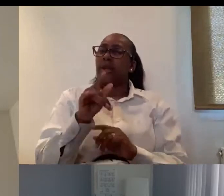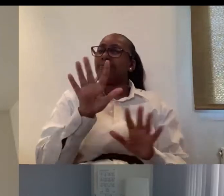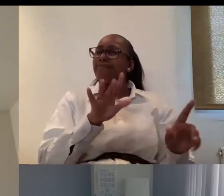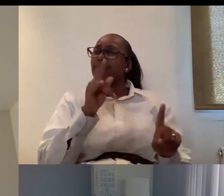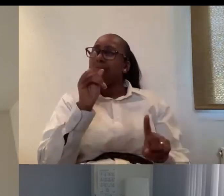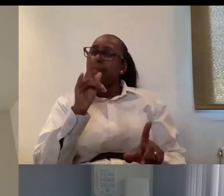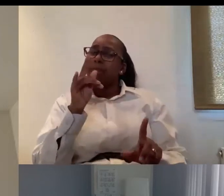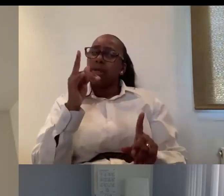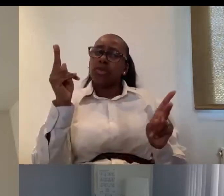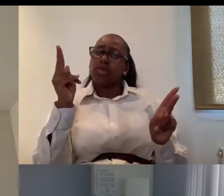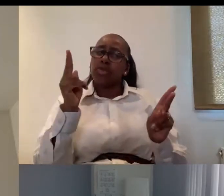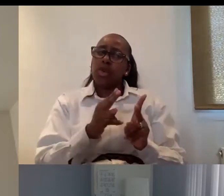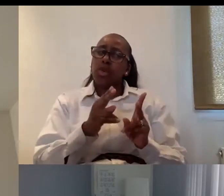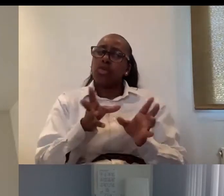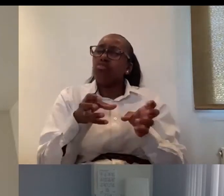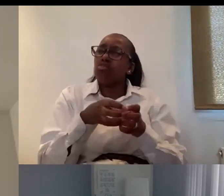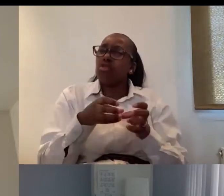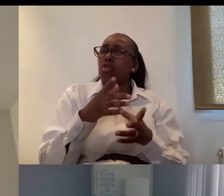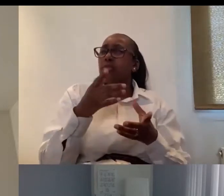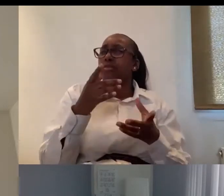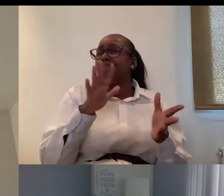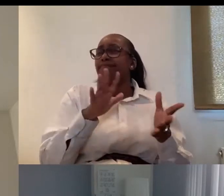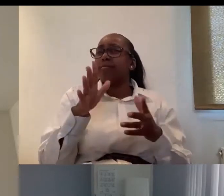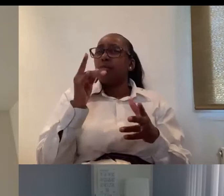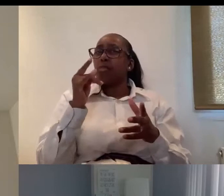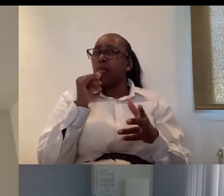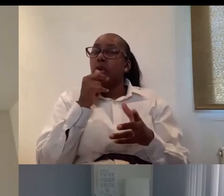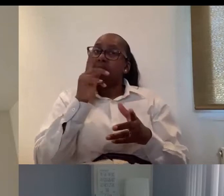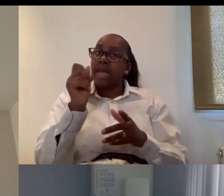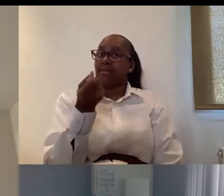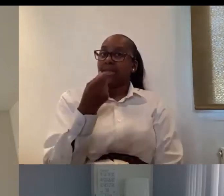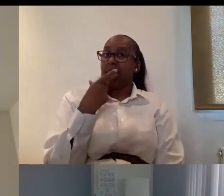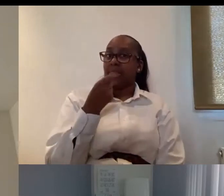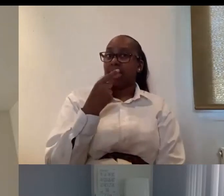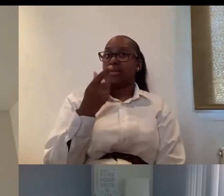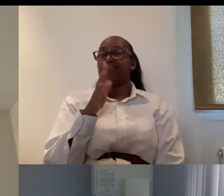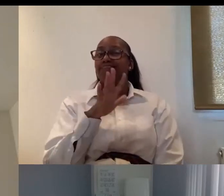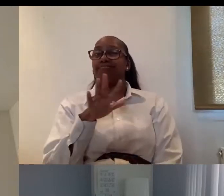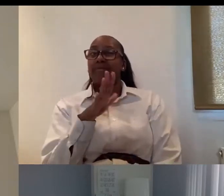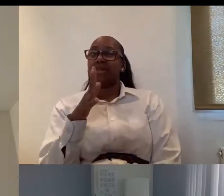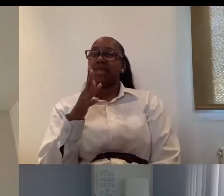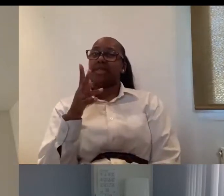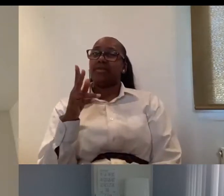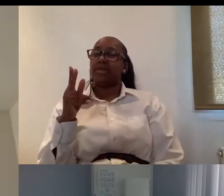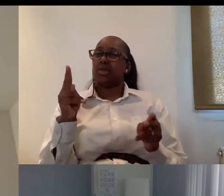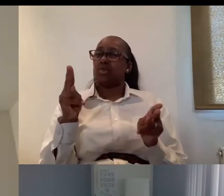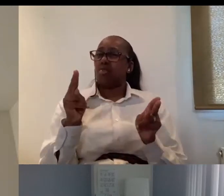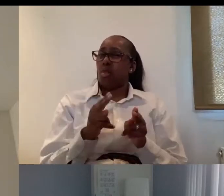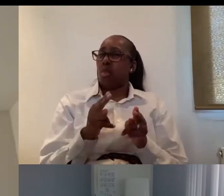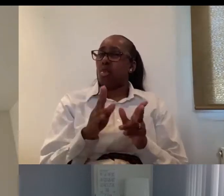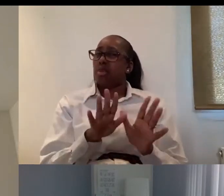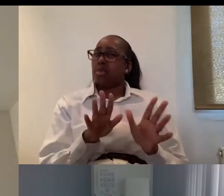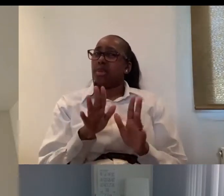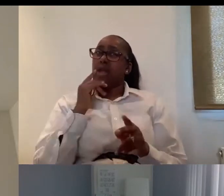people will be taking very severe immunosuppressants, often if you're taking very strong immunosuppressants, you may